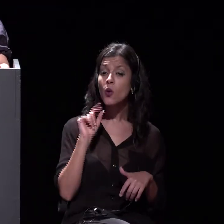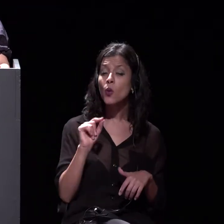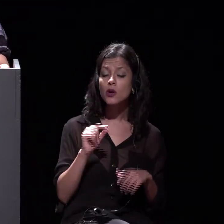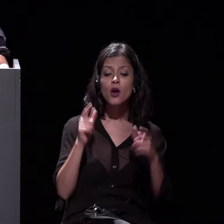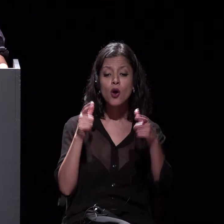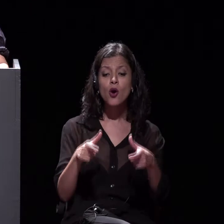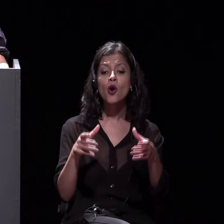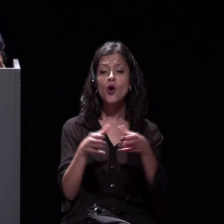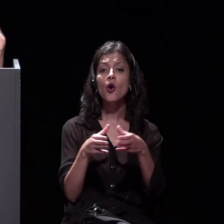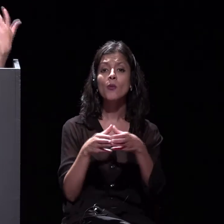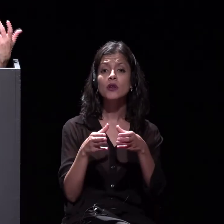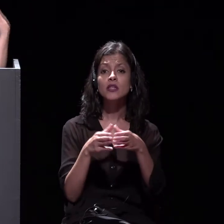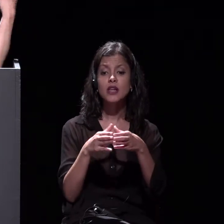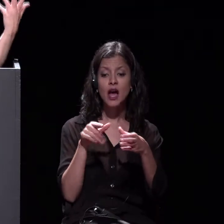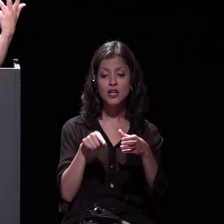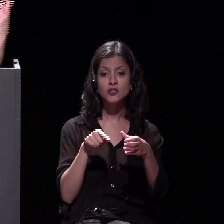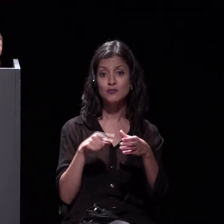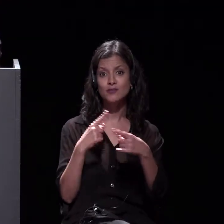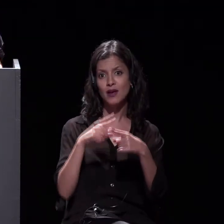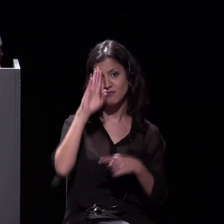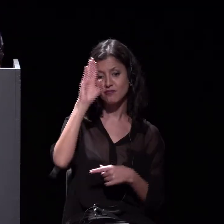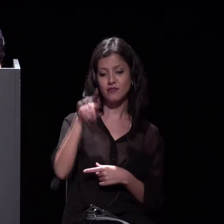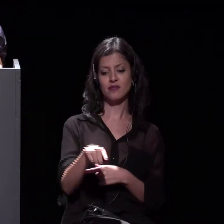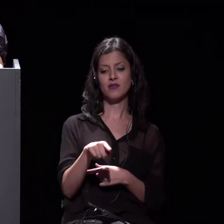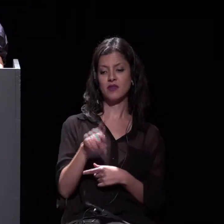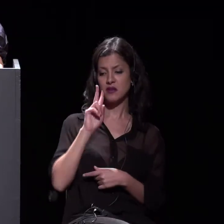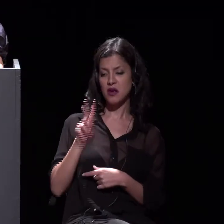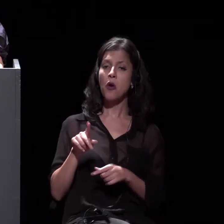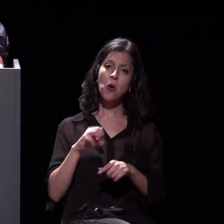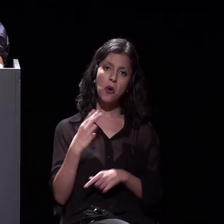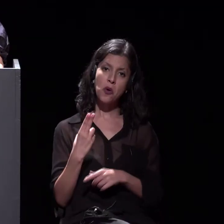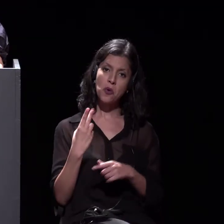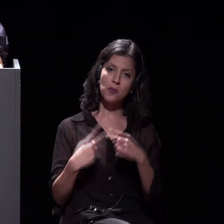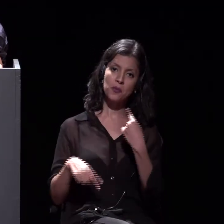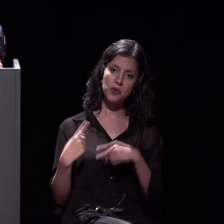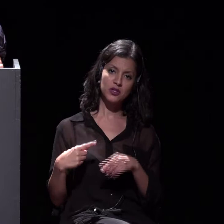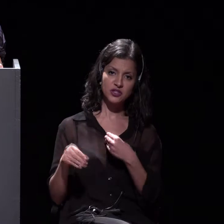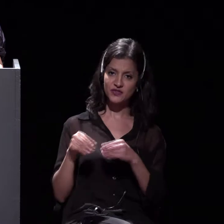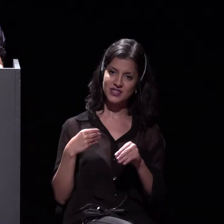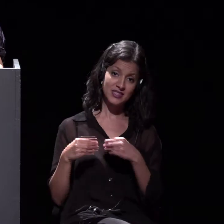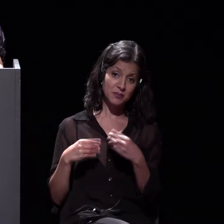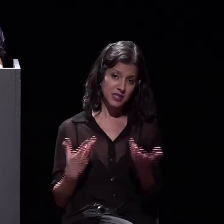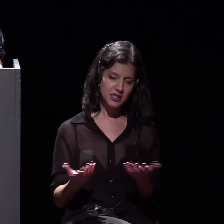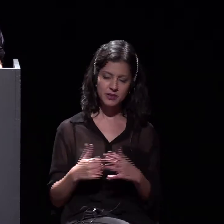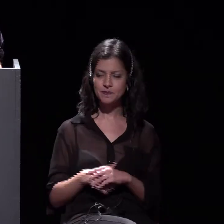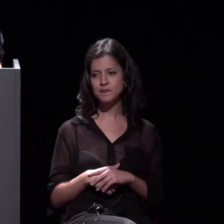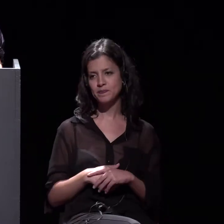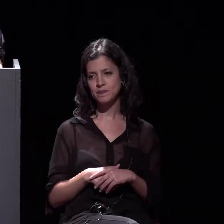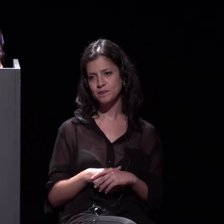whose political flexibility, like that of the people, you are probably suffering that now, has been well